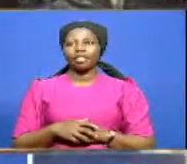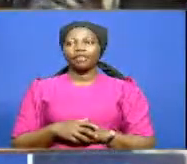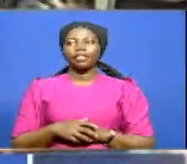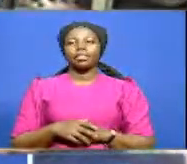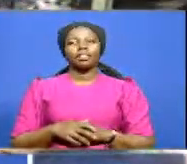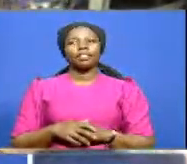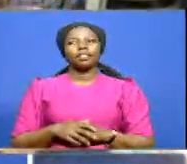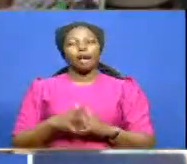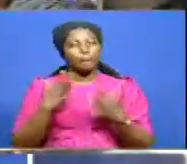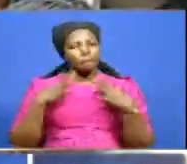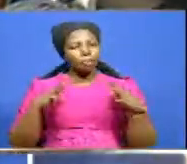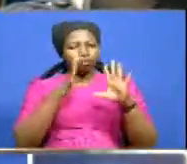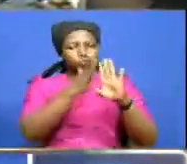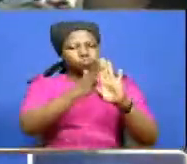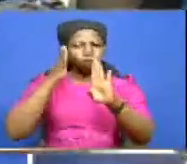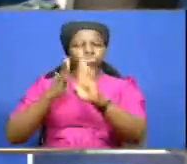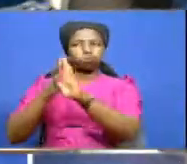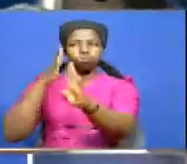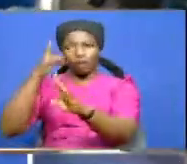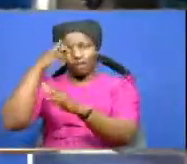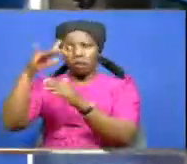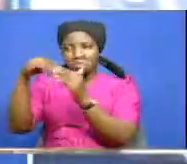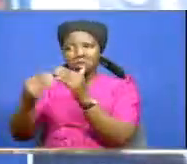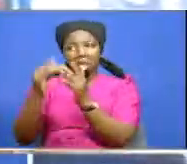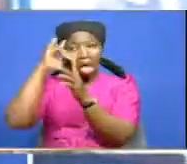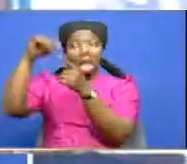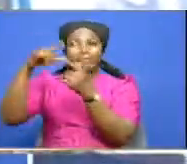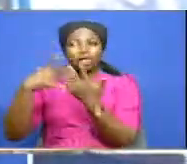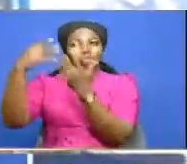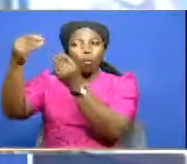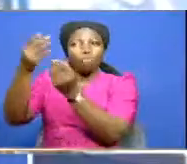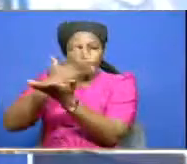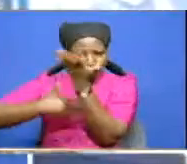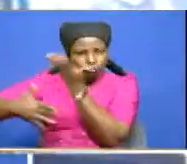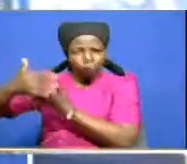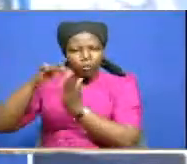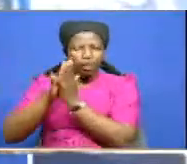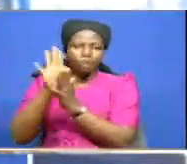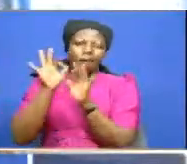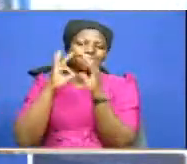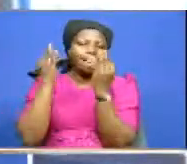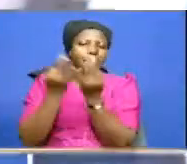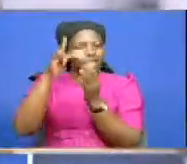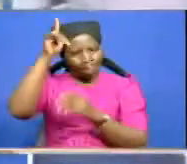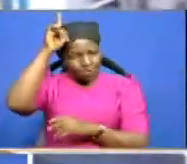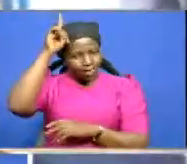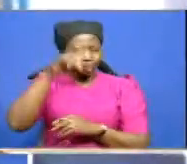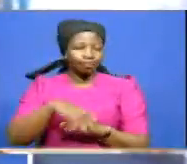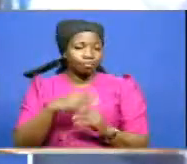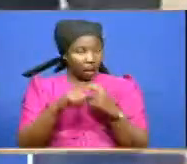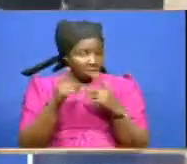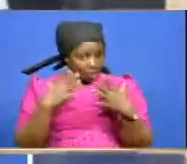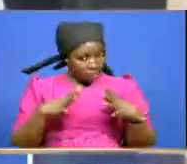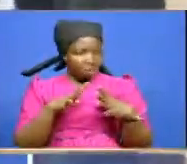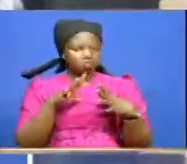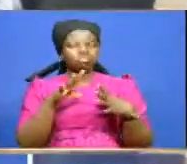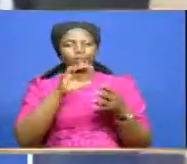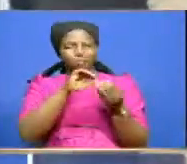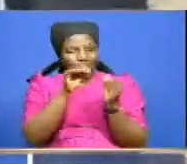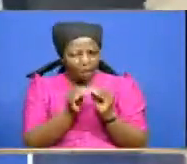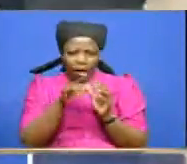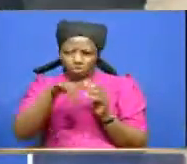Commuters lining up for tickets, seeking to link up with their loved ones upcountry. However, passenger turnout this year has been quite low